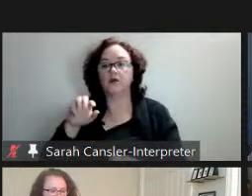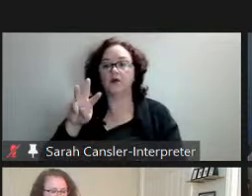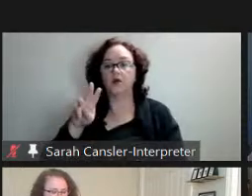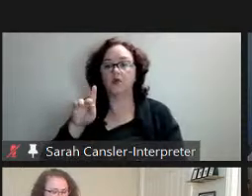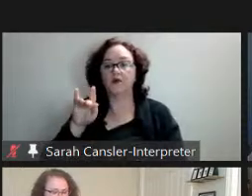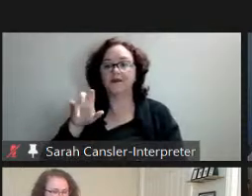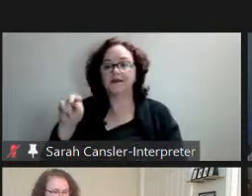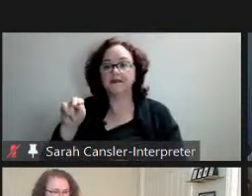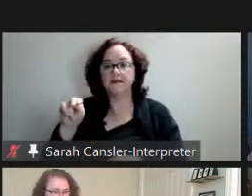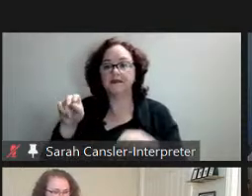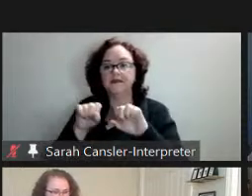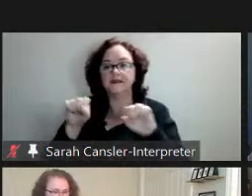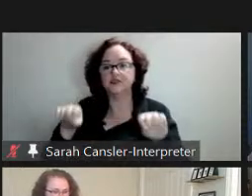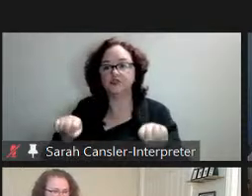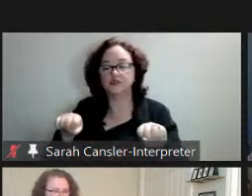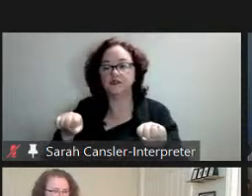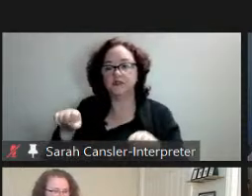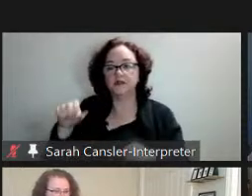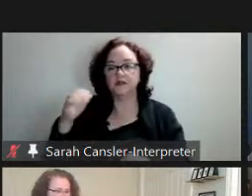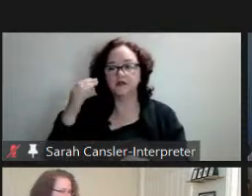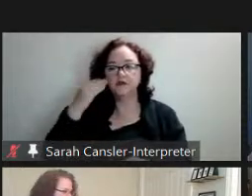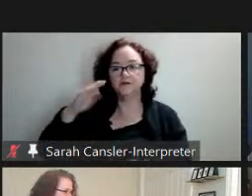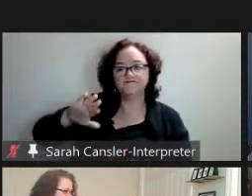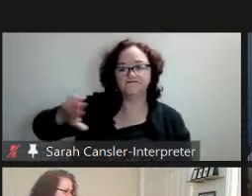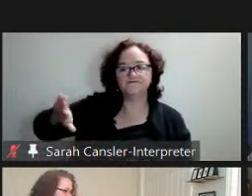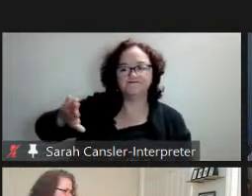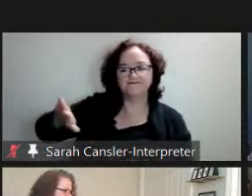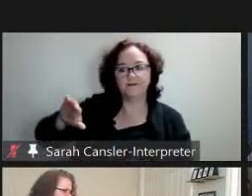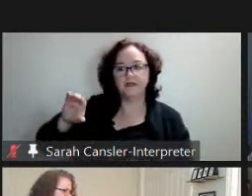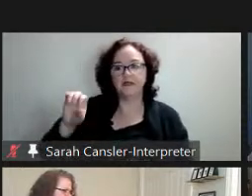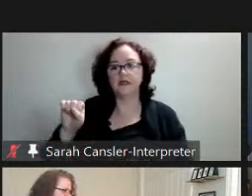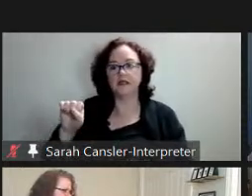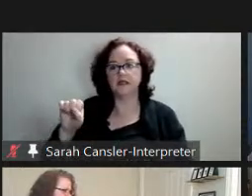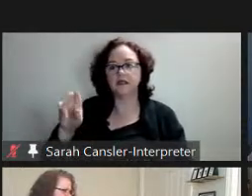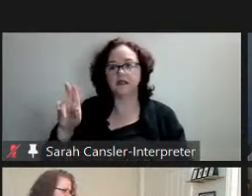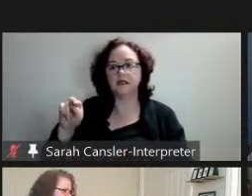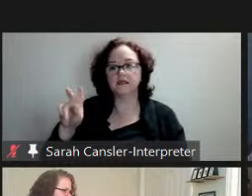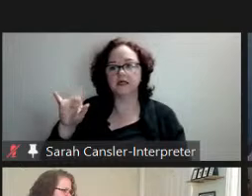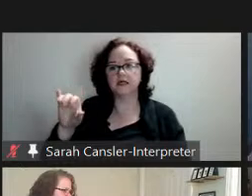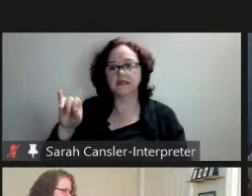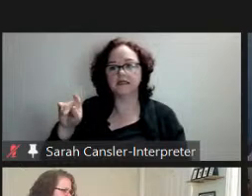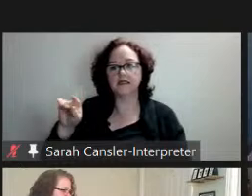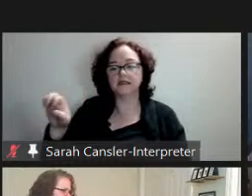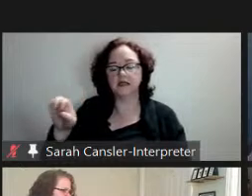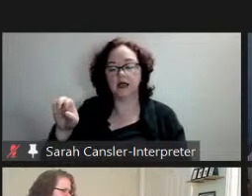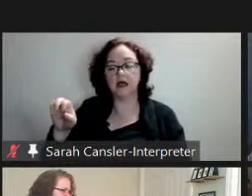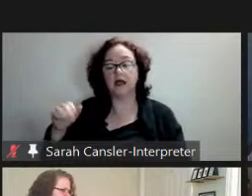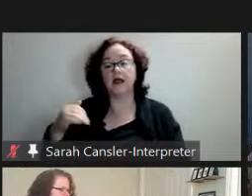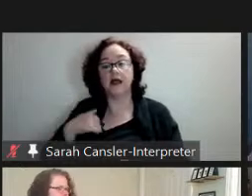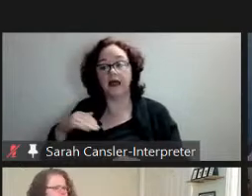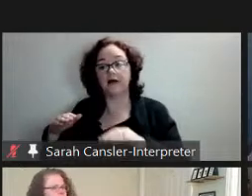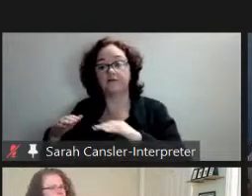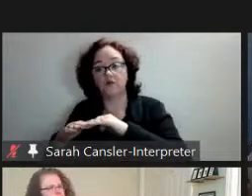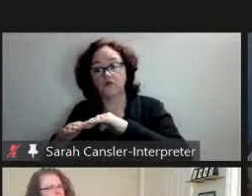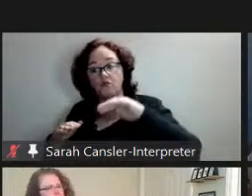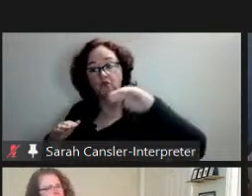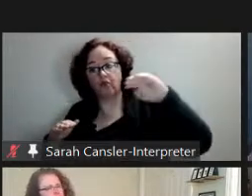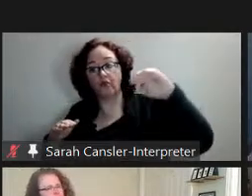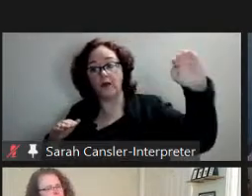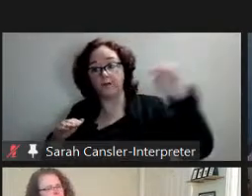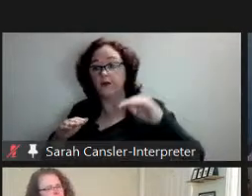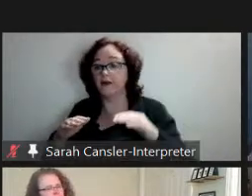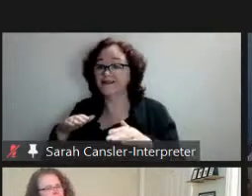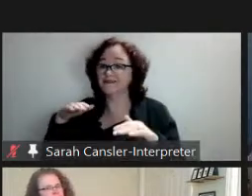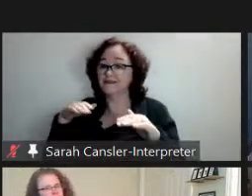the Sunnyside entrance, where it's accessible, there's ramps up to the platform, but there is not